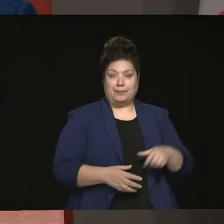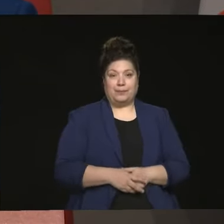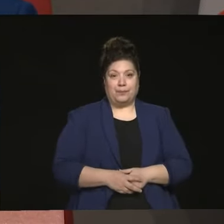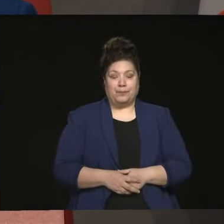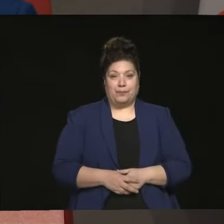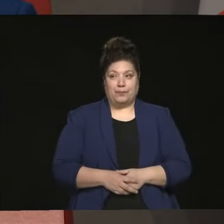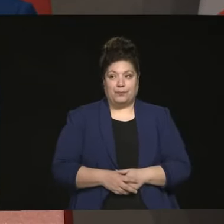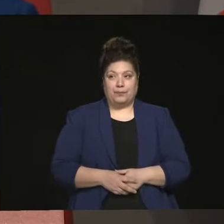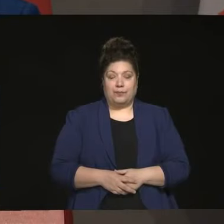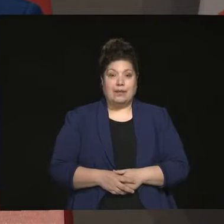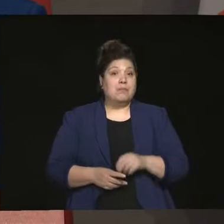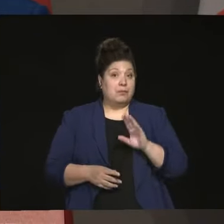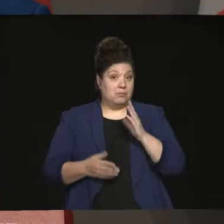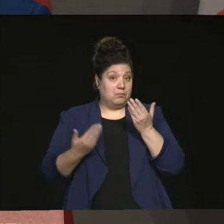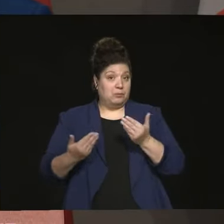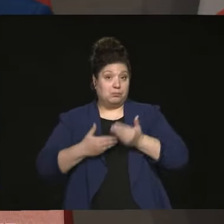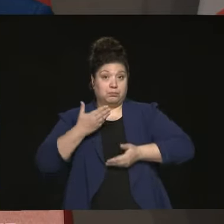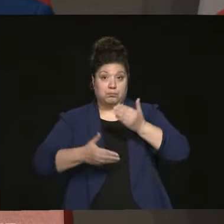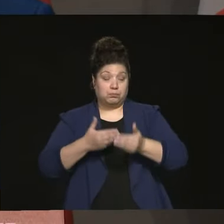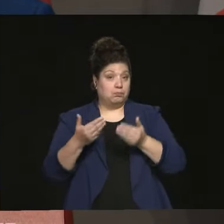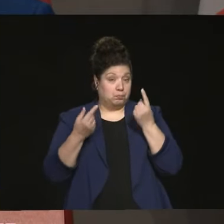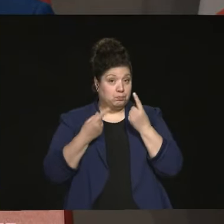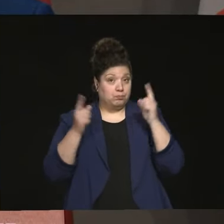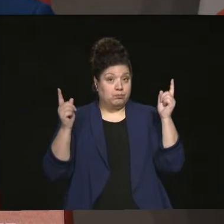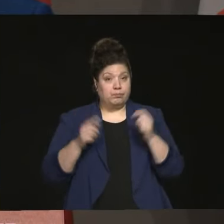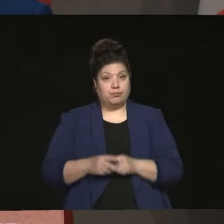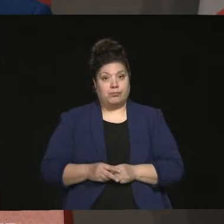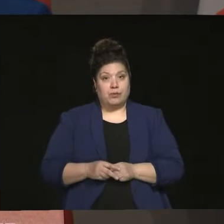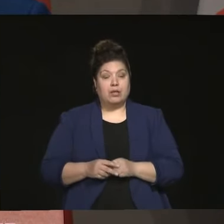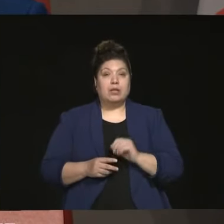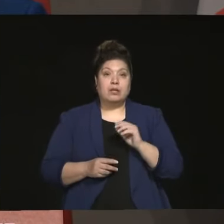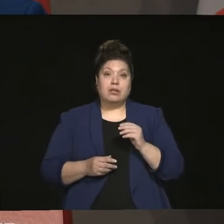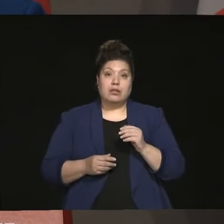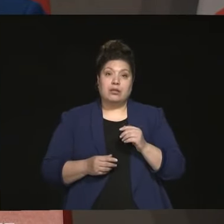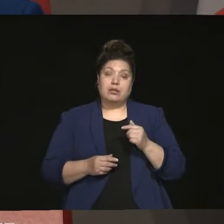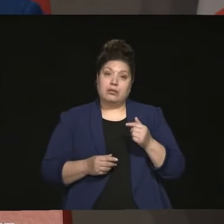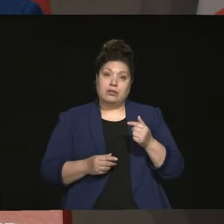There's a great deal of consideration for the fact that it's